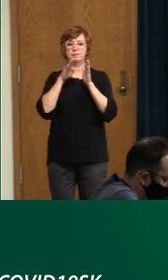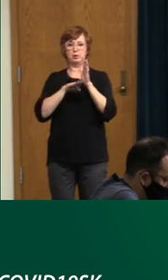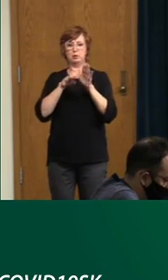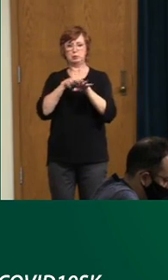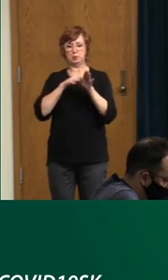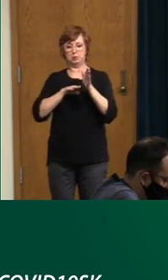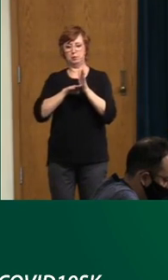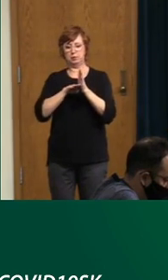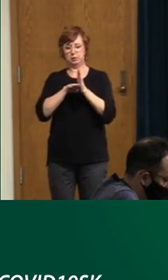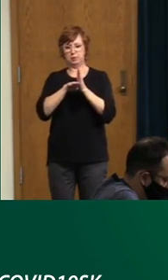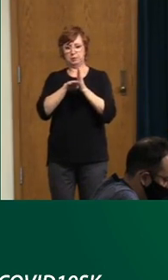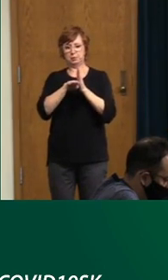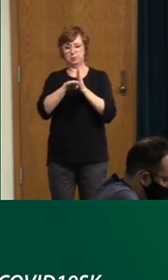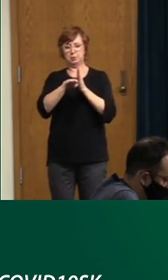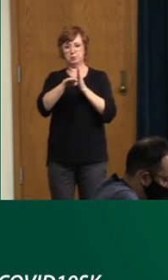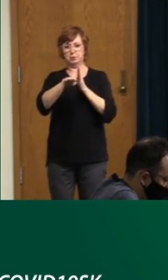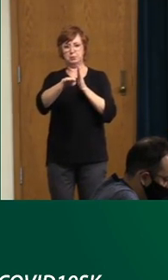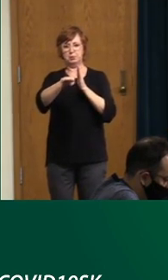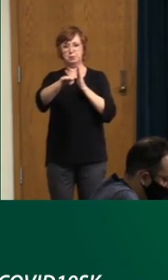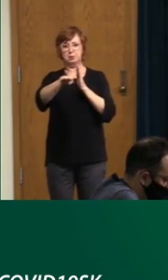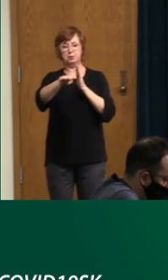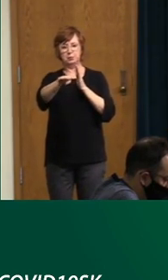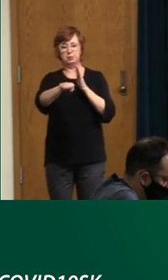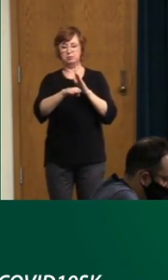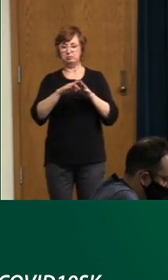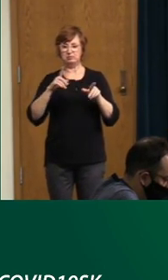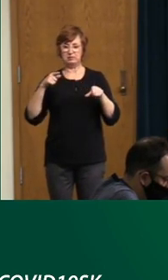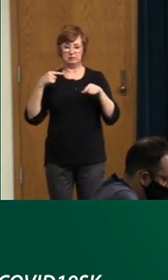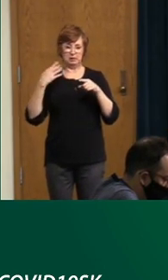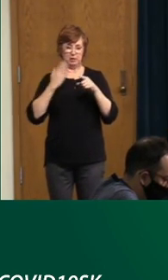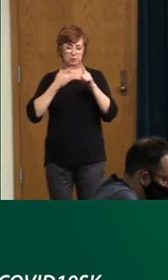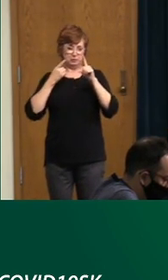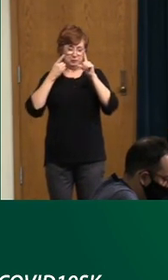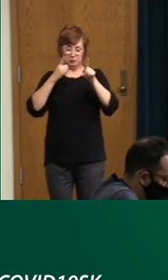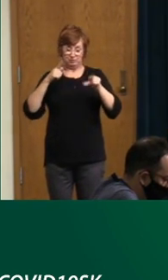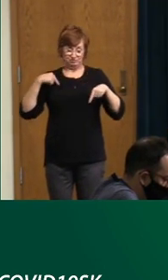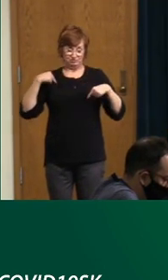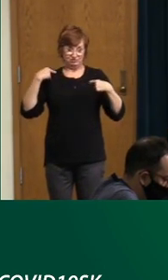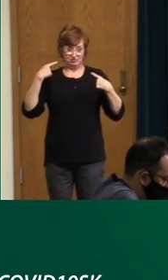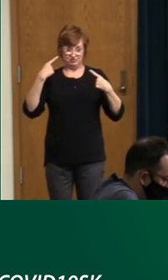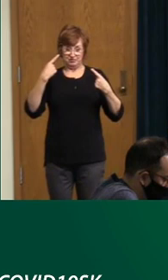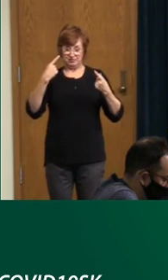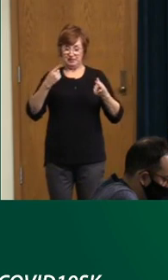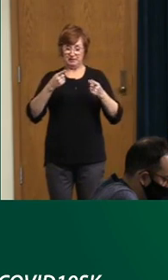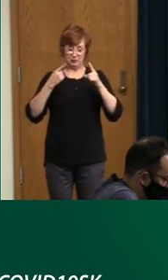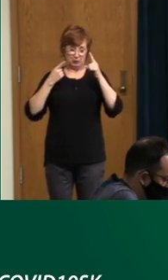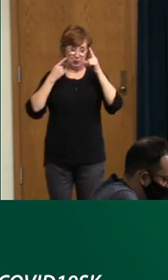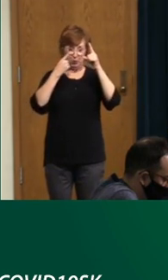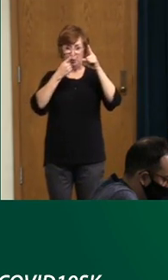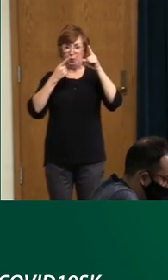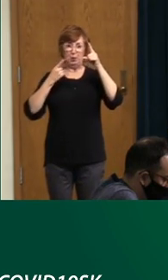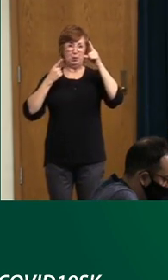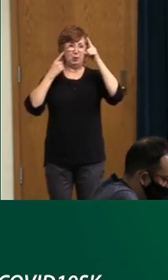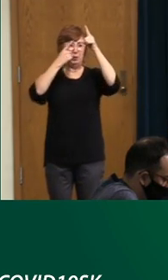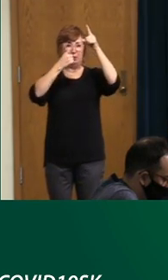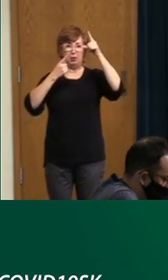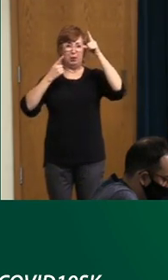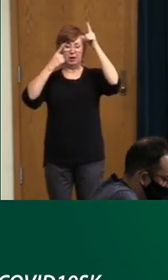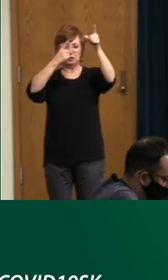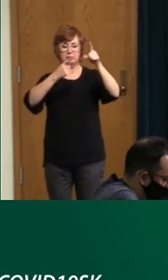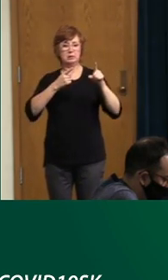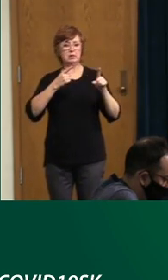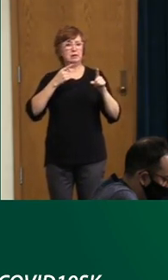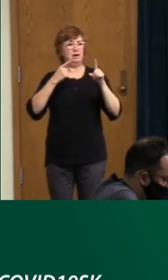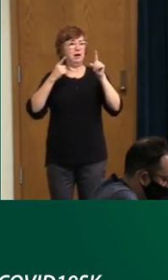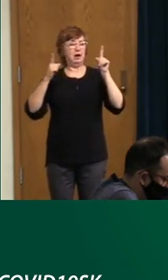pandemic has arrived on our doorstep is the reason that we were doing the flattening the curve was to make sure that the healthcare